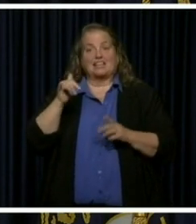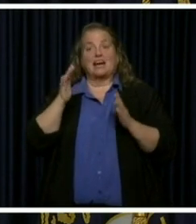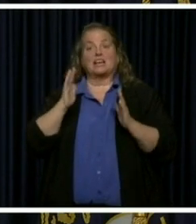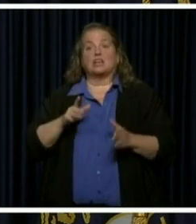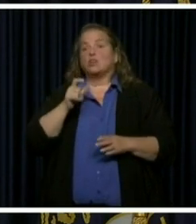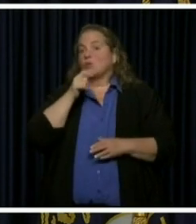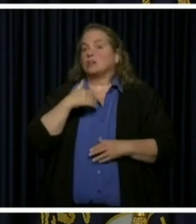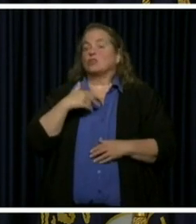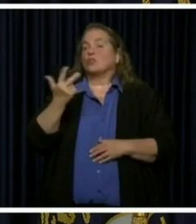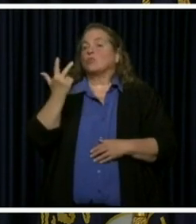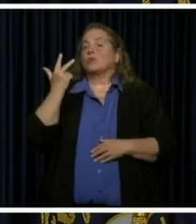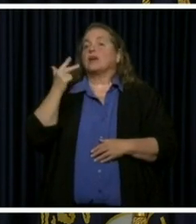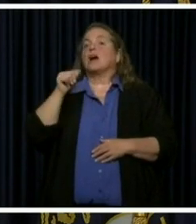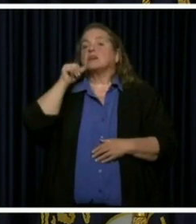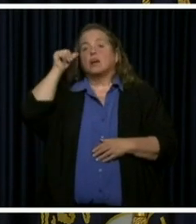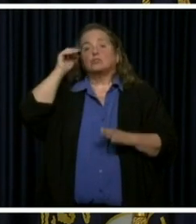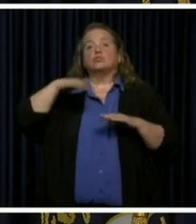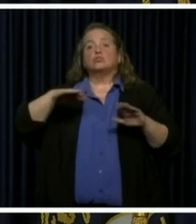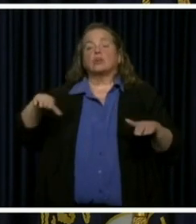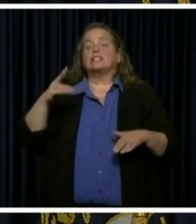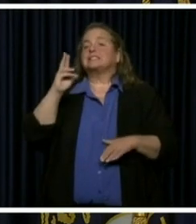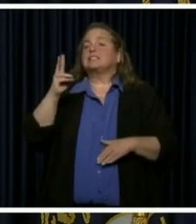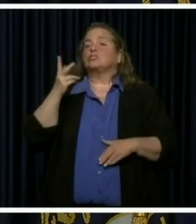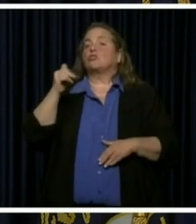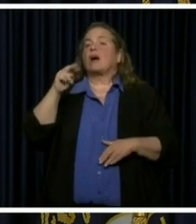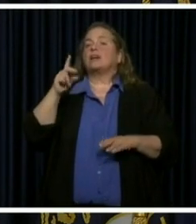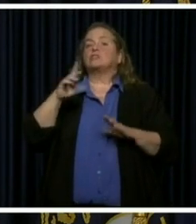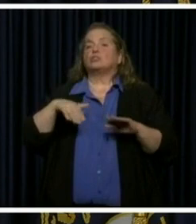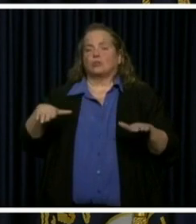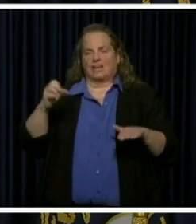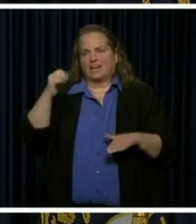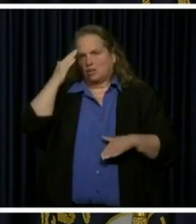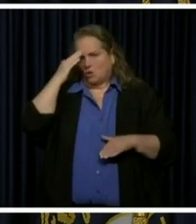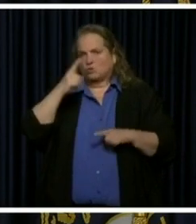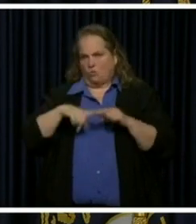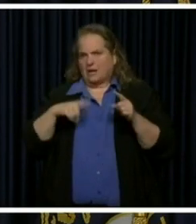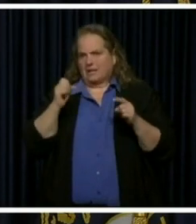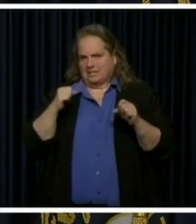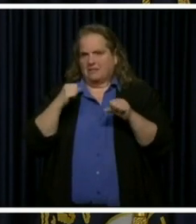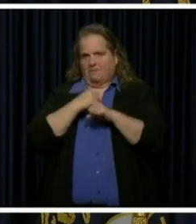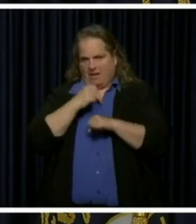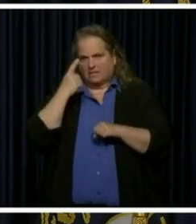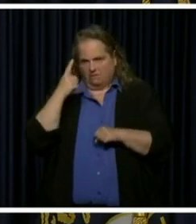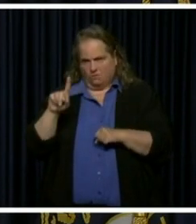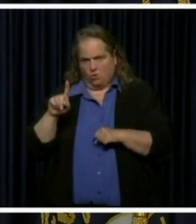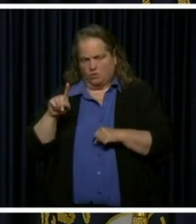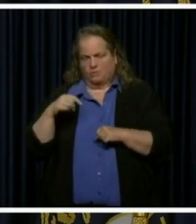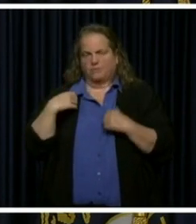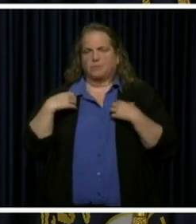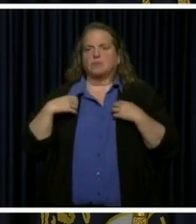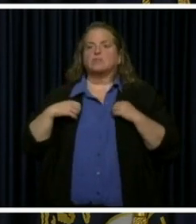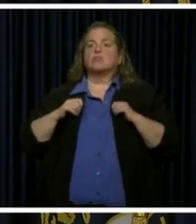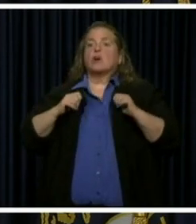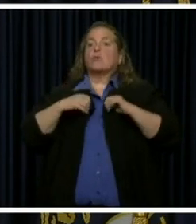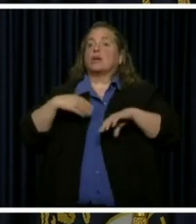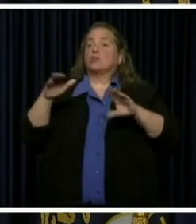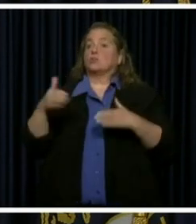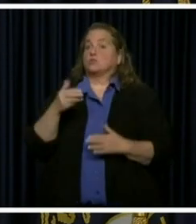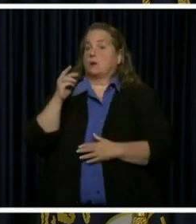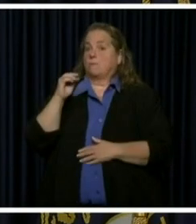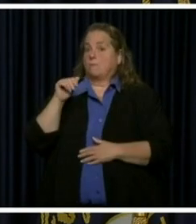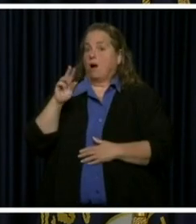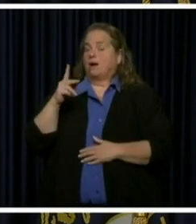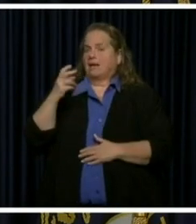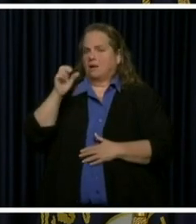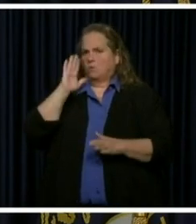has 3 adult children and 6 grandchildren. He knows what he's fighting for. So we're going to introduce Mark. He's going to walk